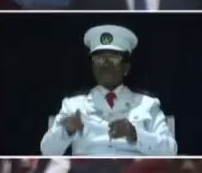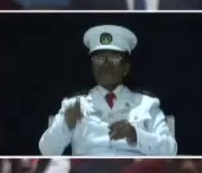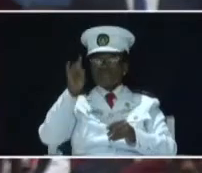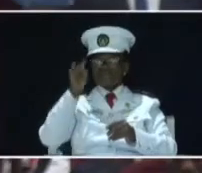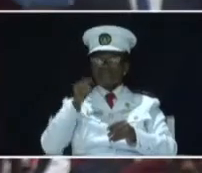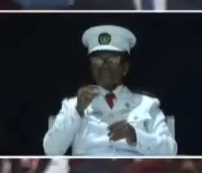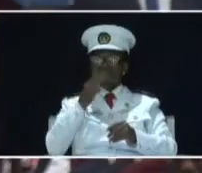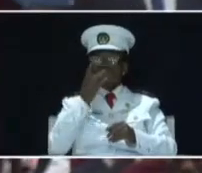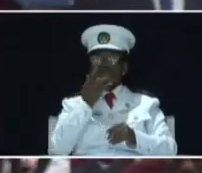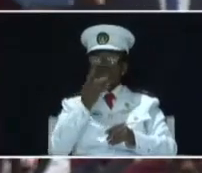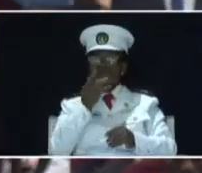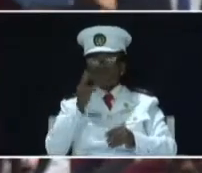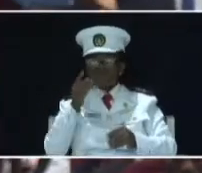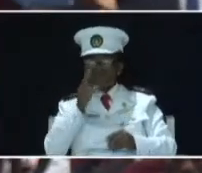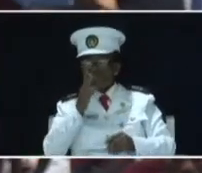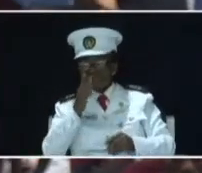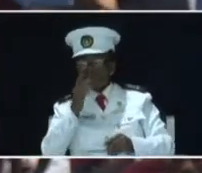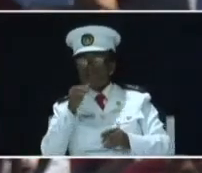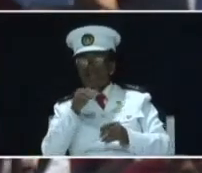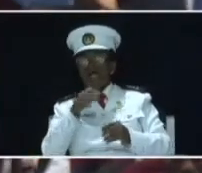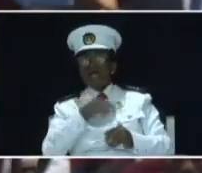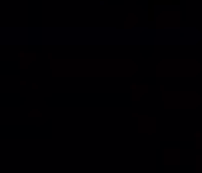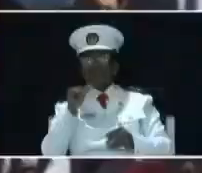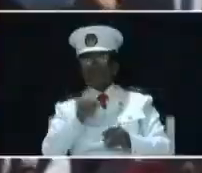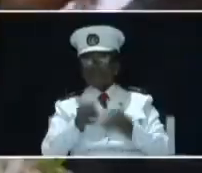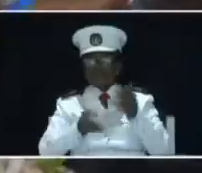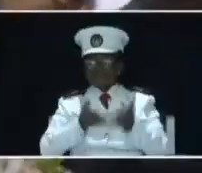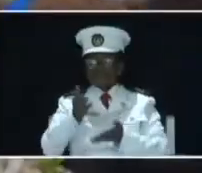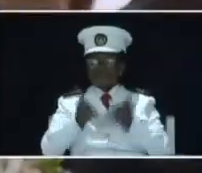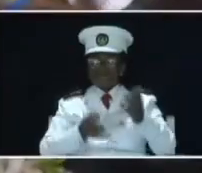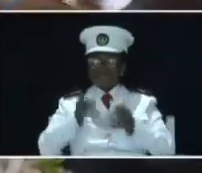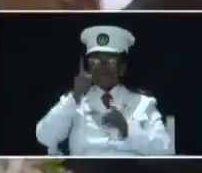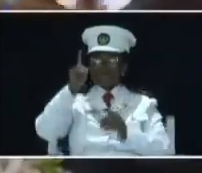As they serve you, increase their favor.